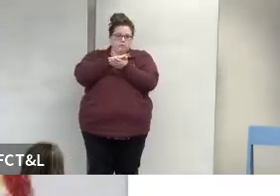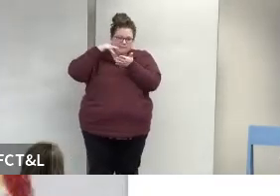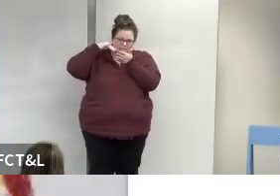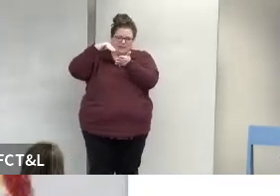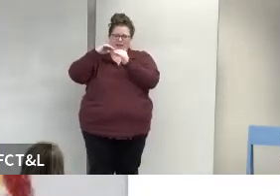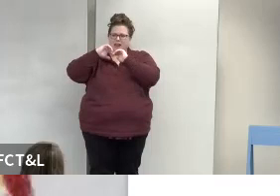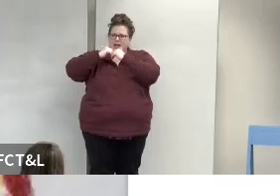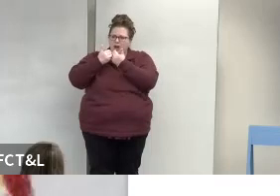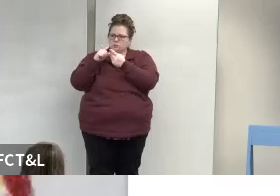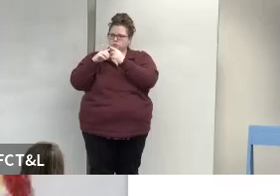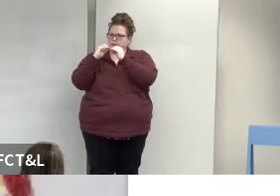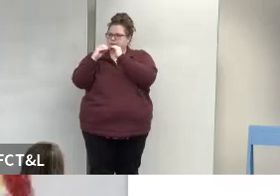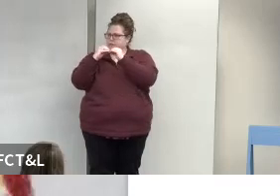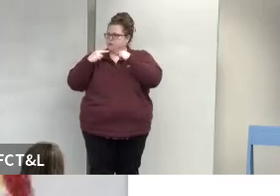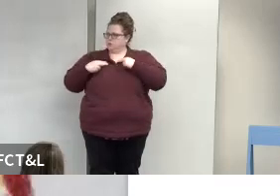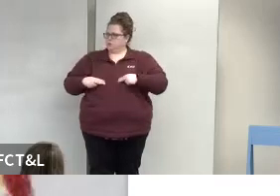fixed.